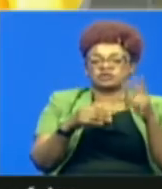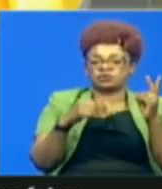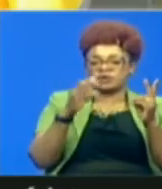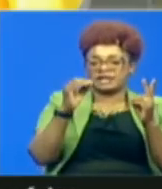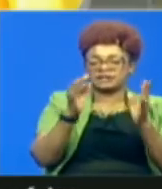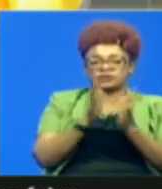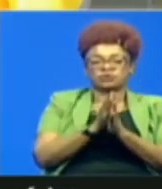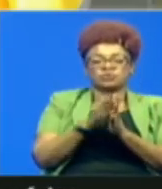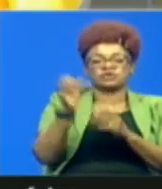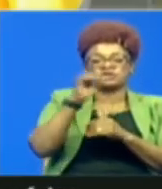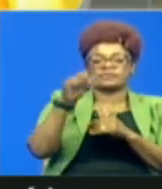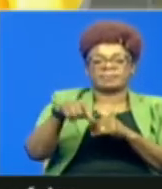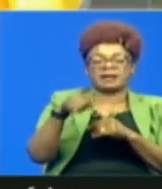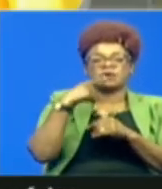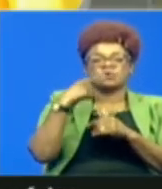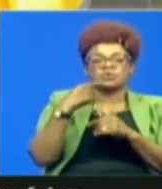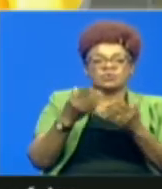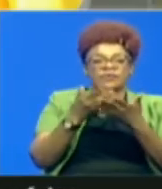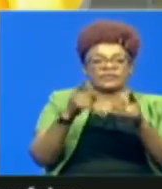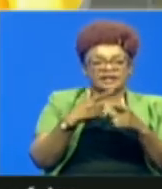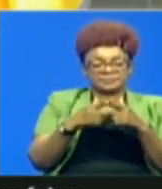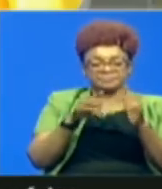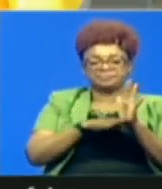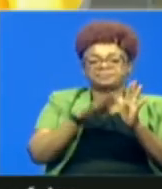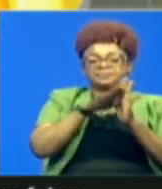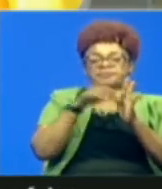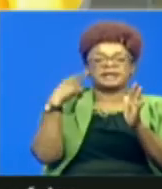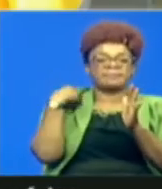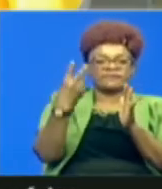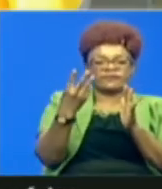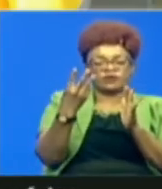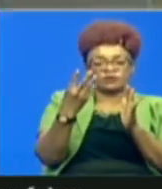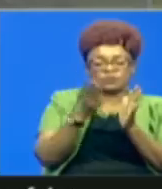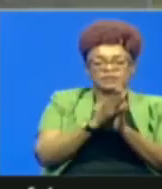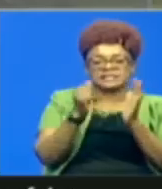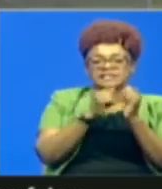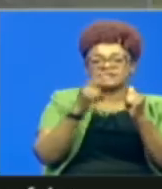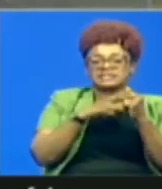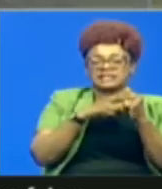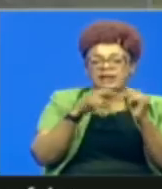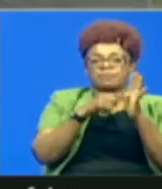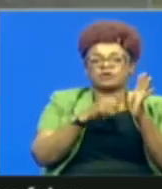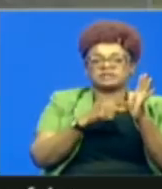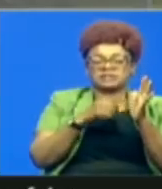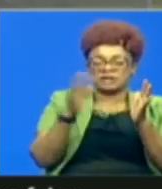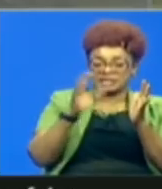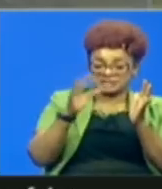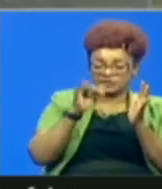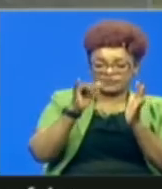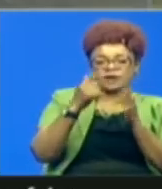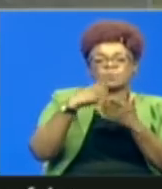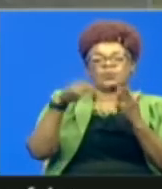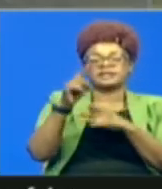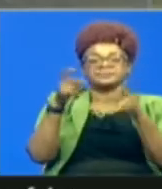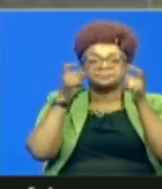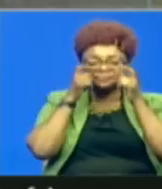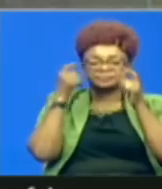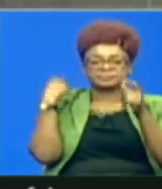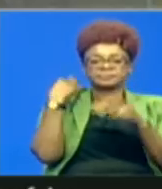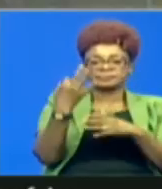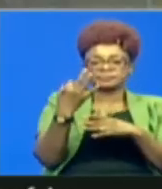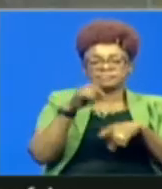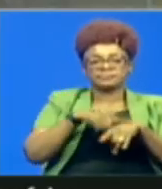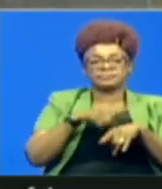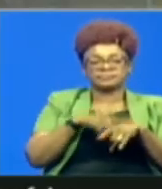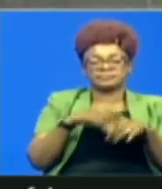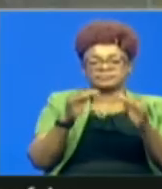to Sofapaka, who in turn moved to fourth on 17 points, courtesy of that win. Tusker remain in third after a barren